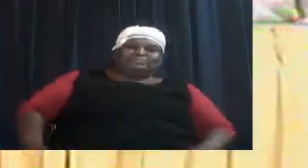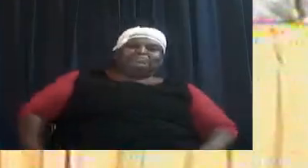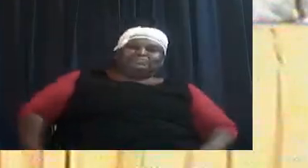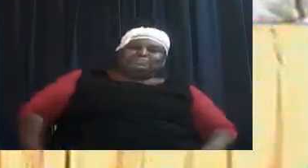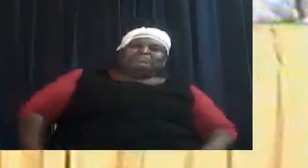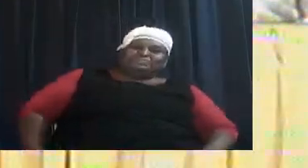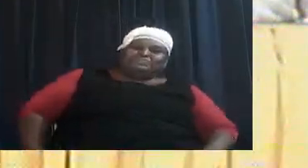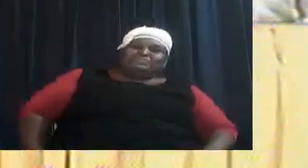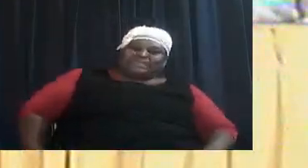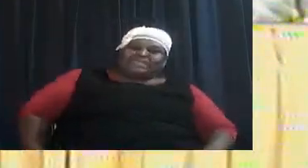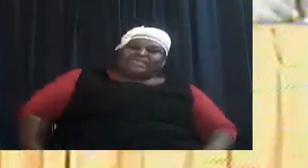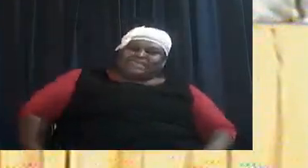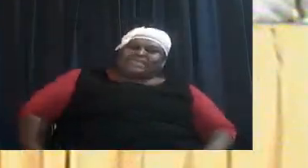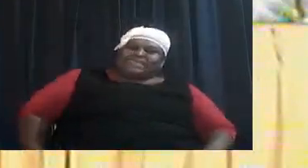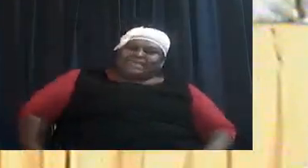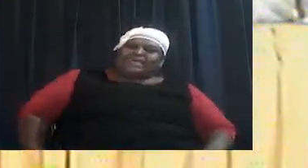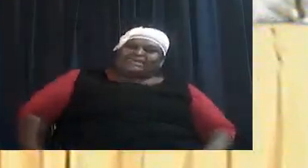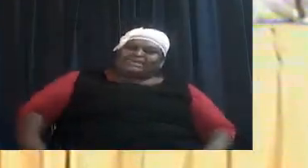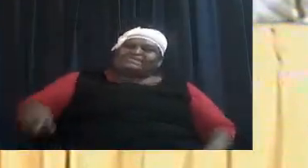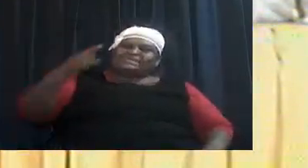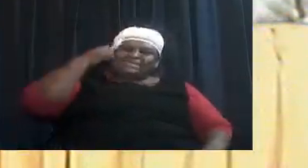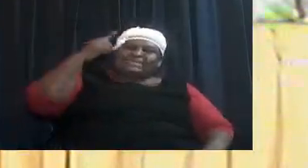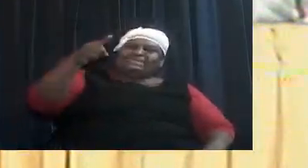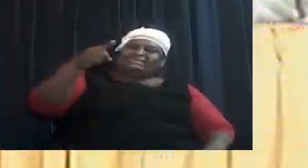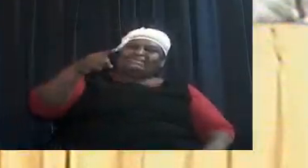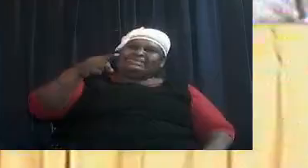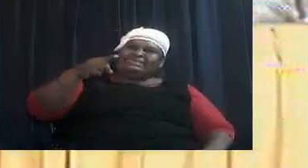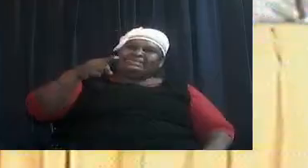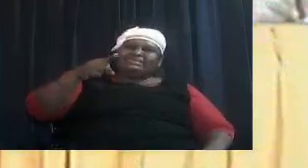And so she named him, I think she named him Levi or something like that.